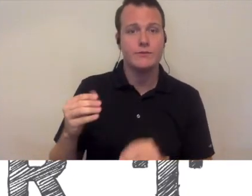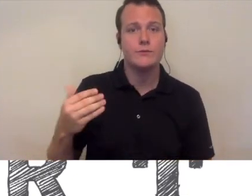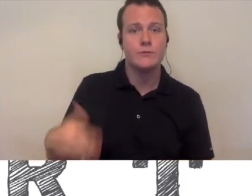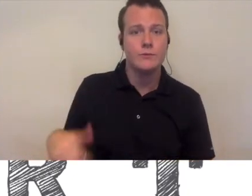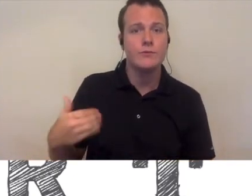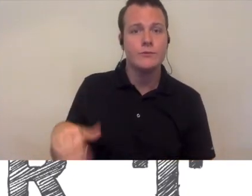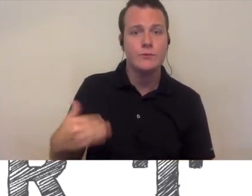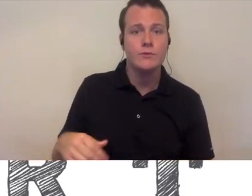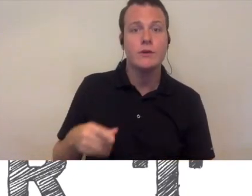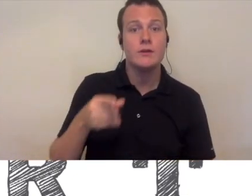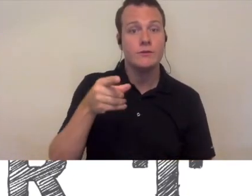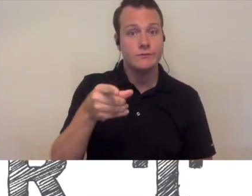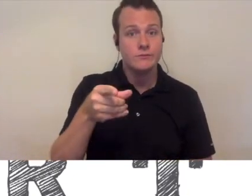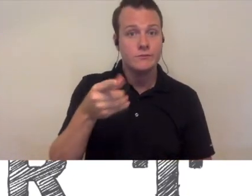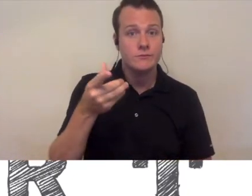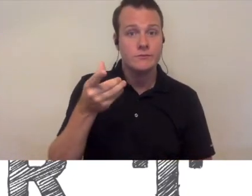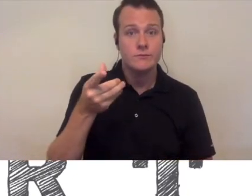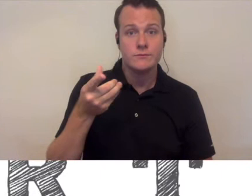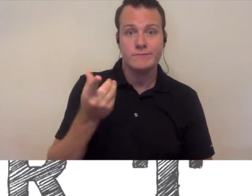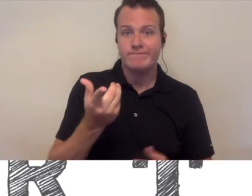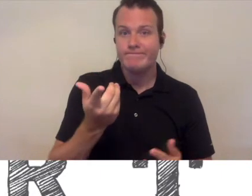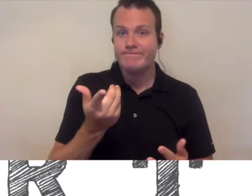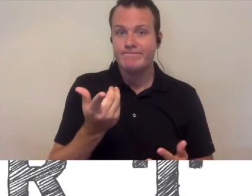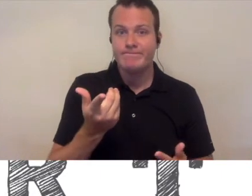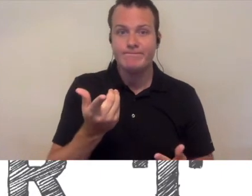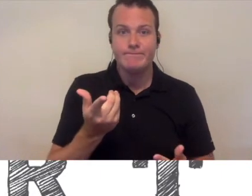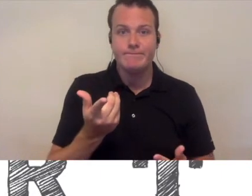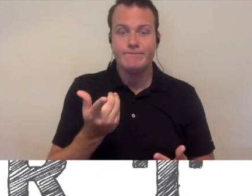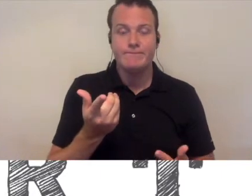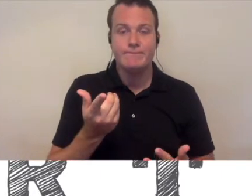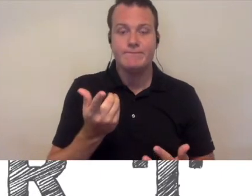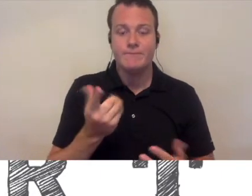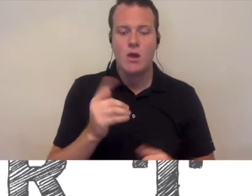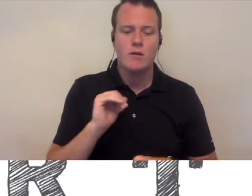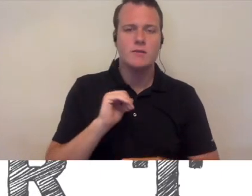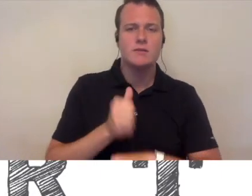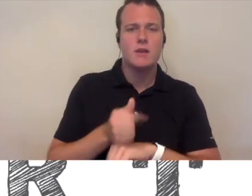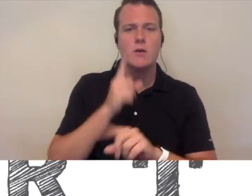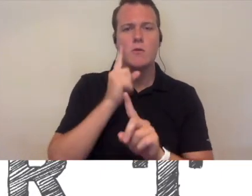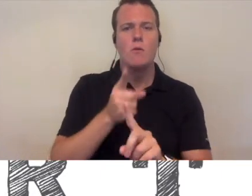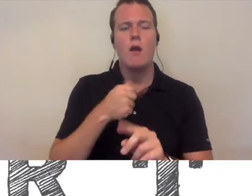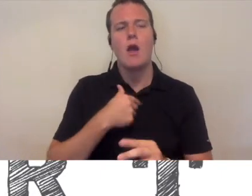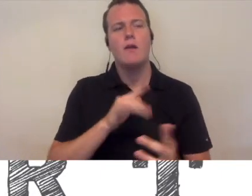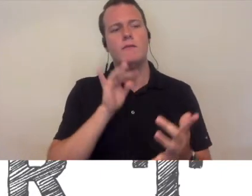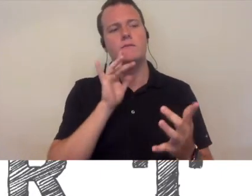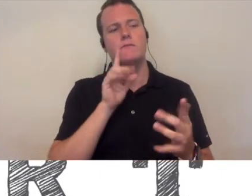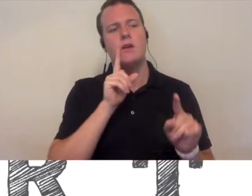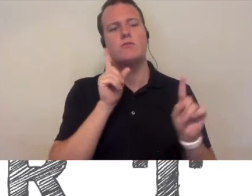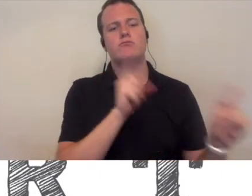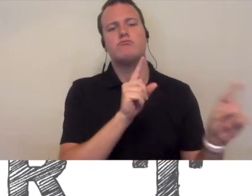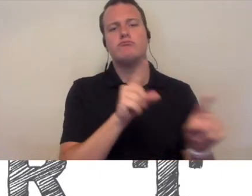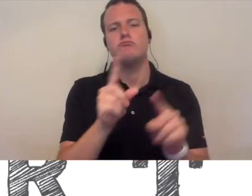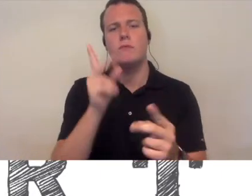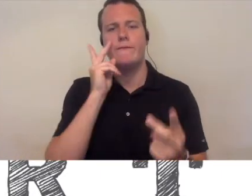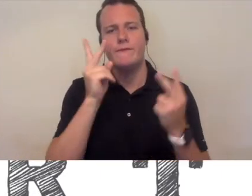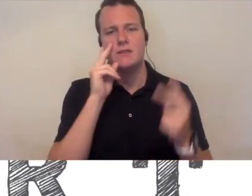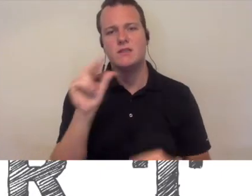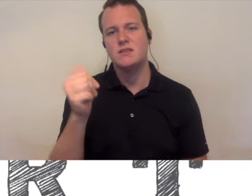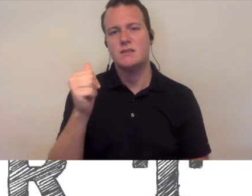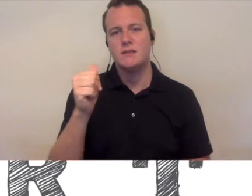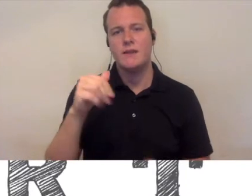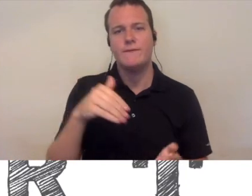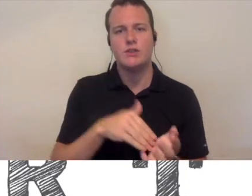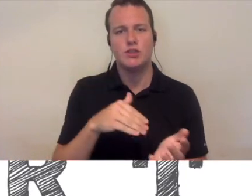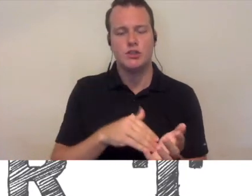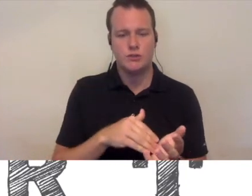you can't be setting a goal of, well, I'm going to visit 10 physicians in the next month. You maybe only have time to get out of